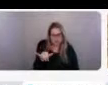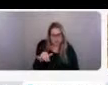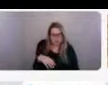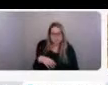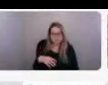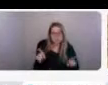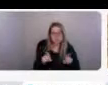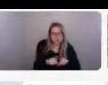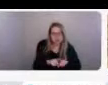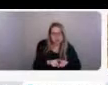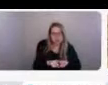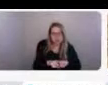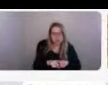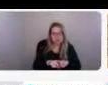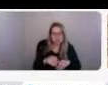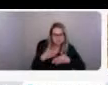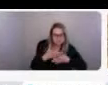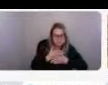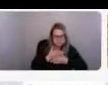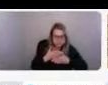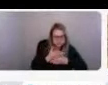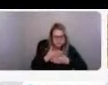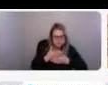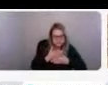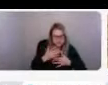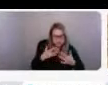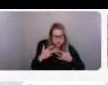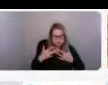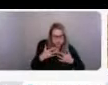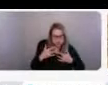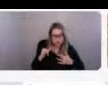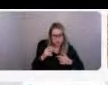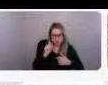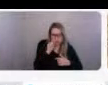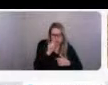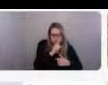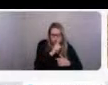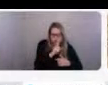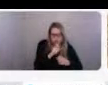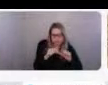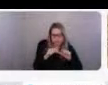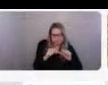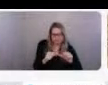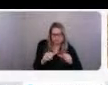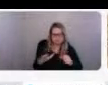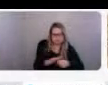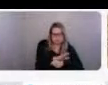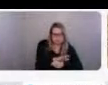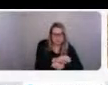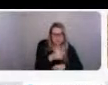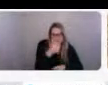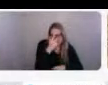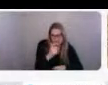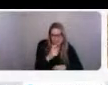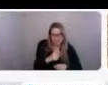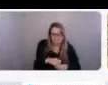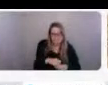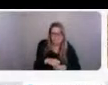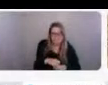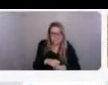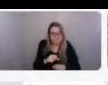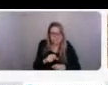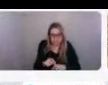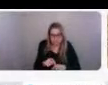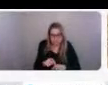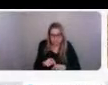i i also uh share his concern that scott still remain whole because uh that is